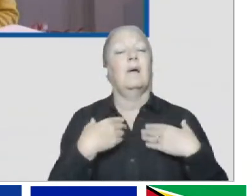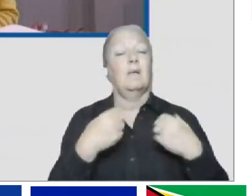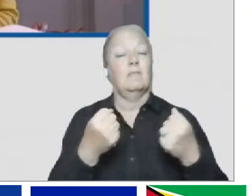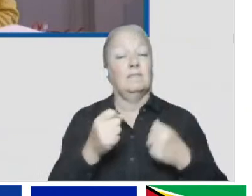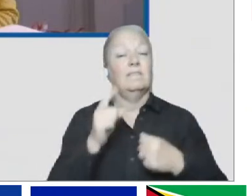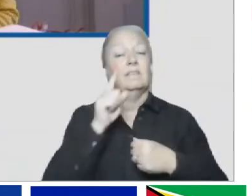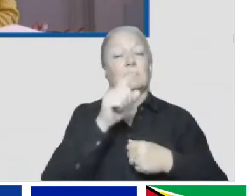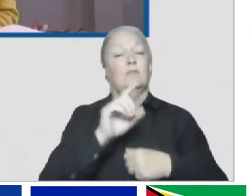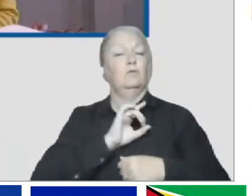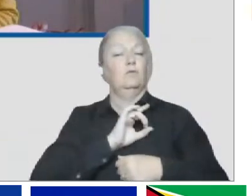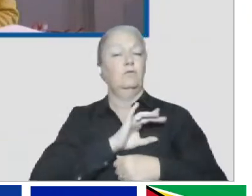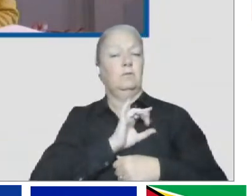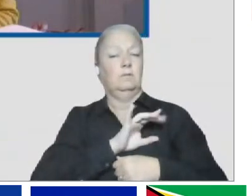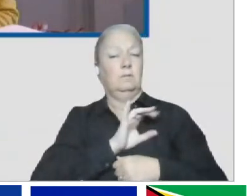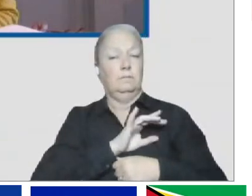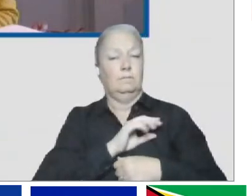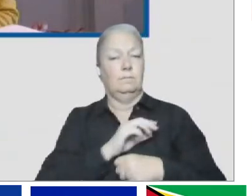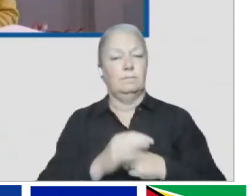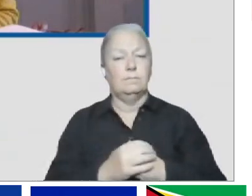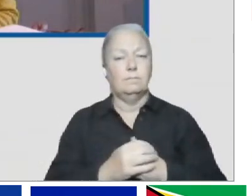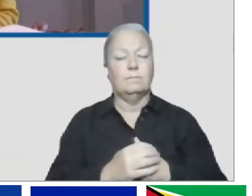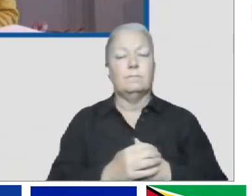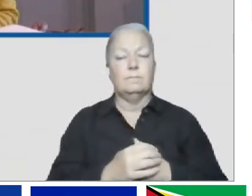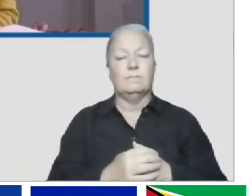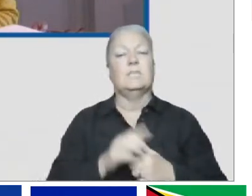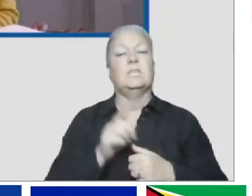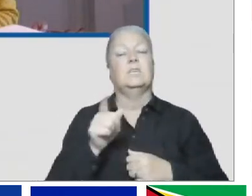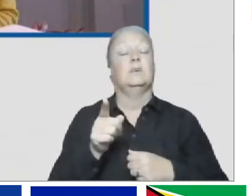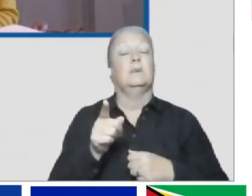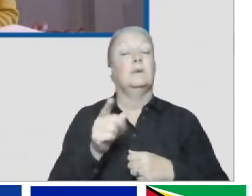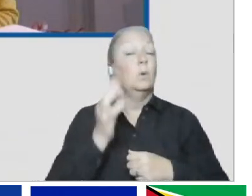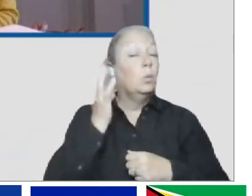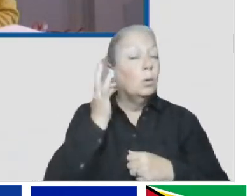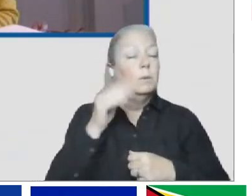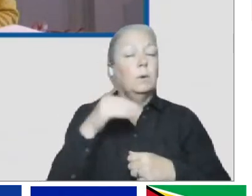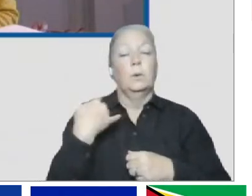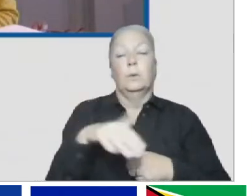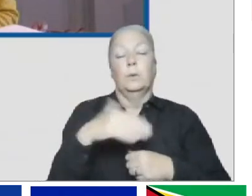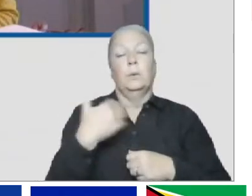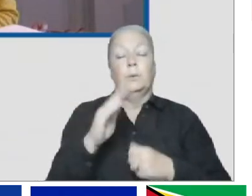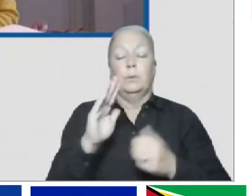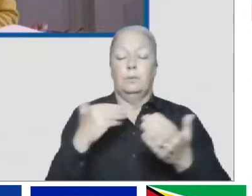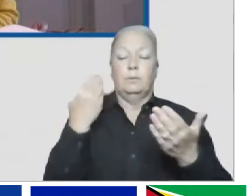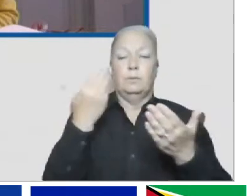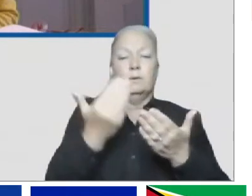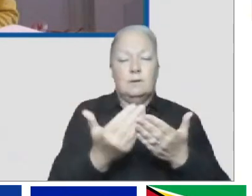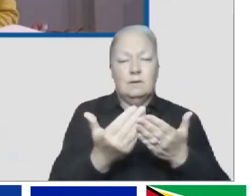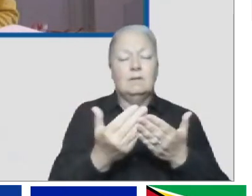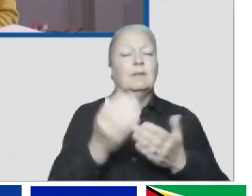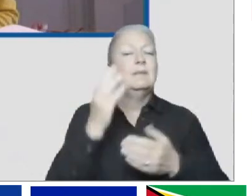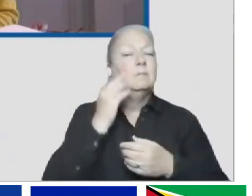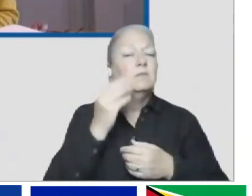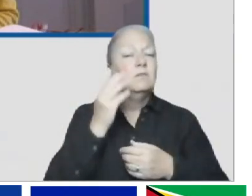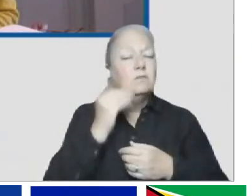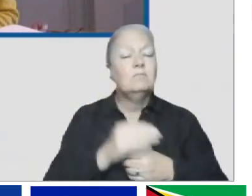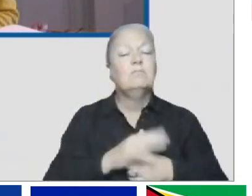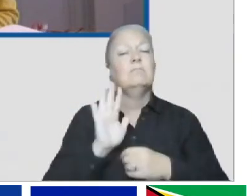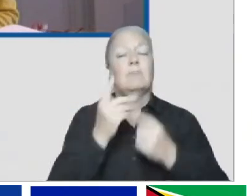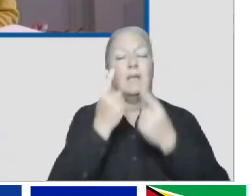She has an extensive experience at both academic and political level in terms of